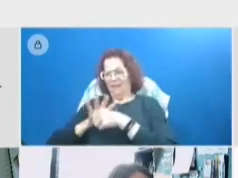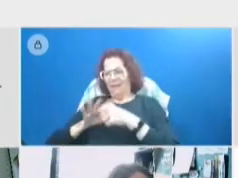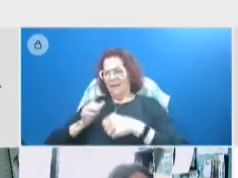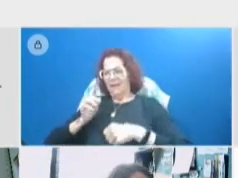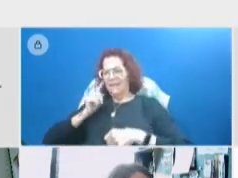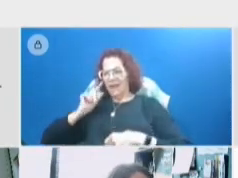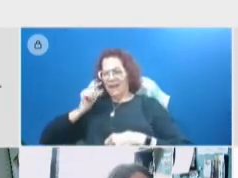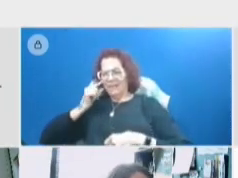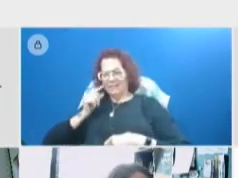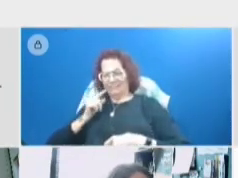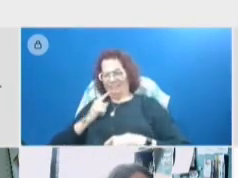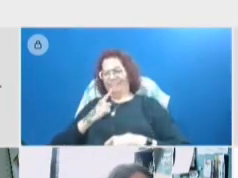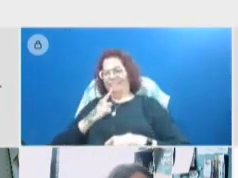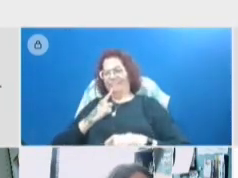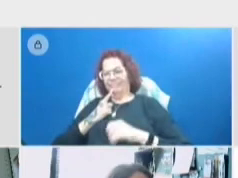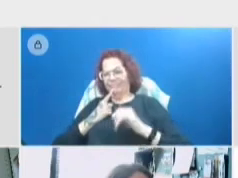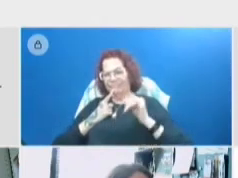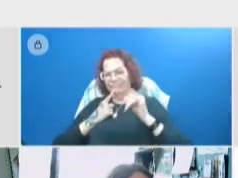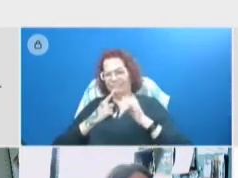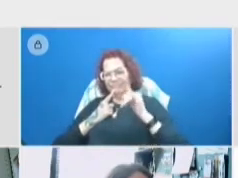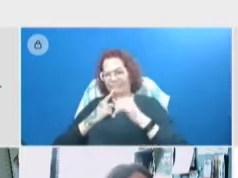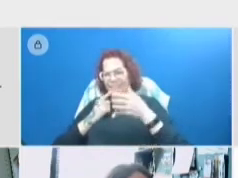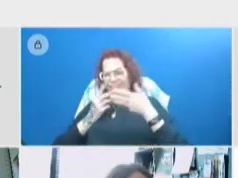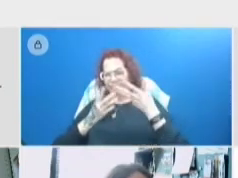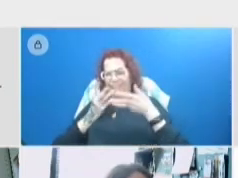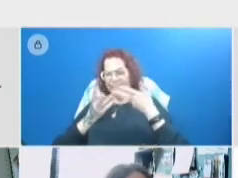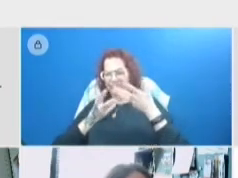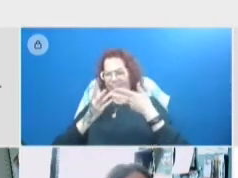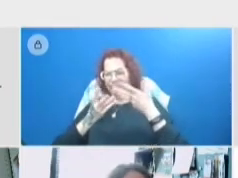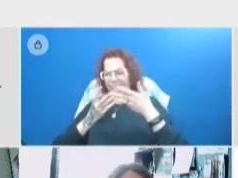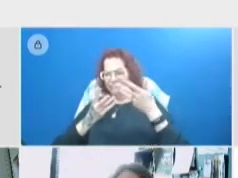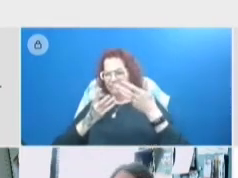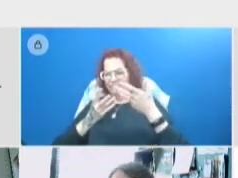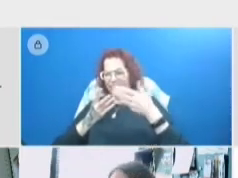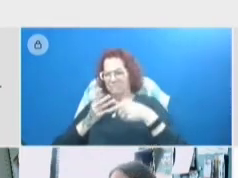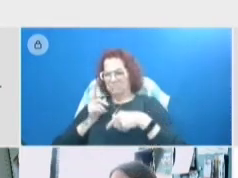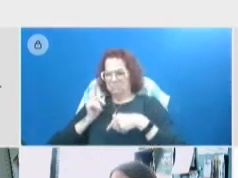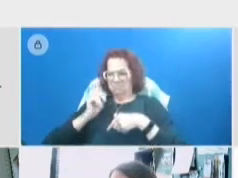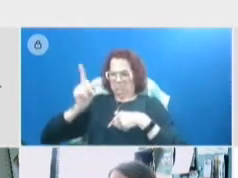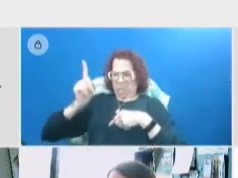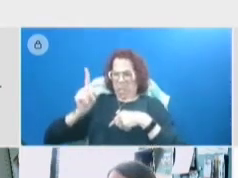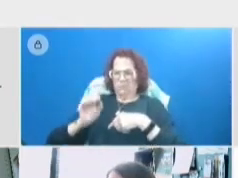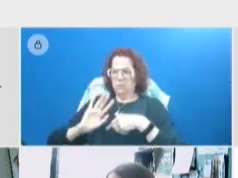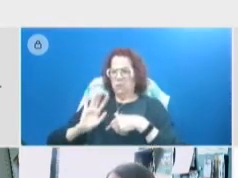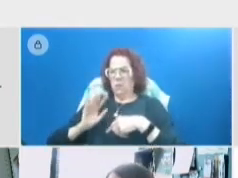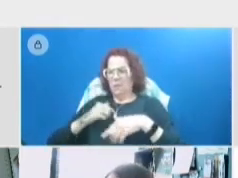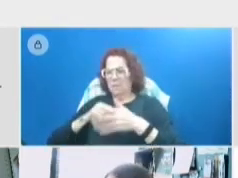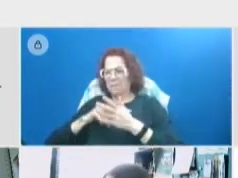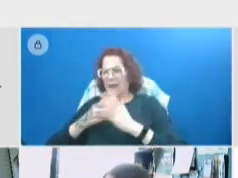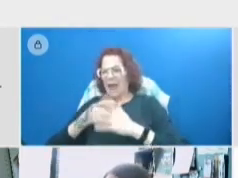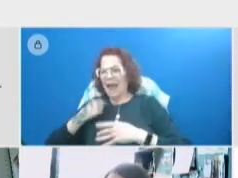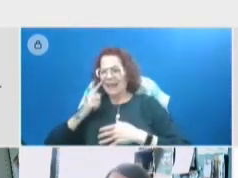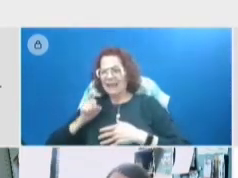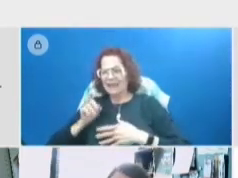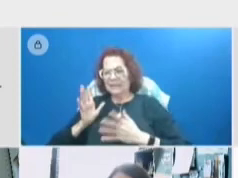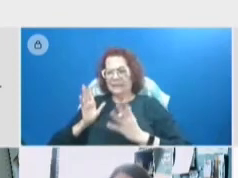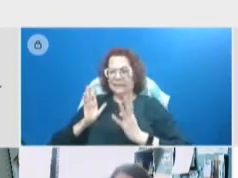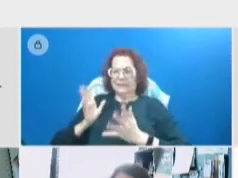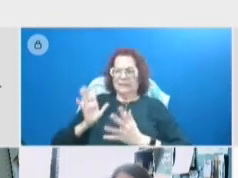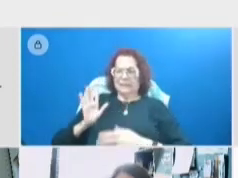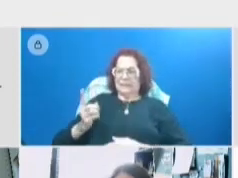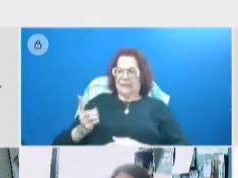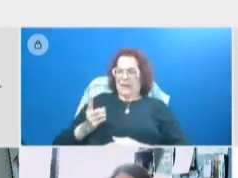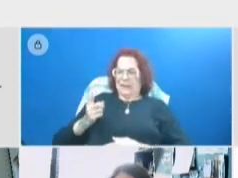It's not really another mandate, but it's telling them how to run county government. I think it's best left to the locals to decide what's best for their